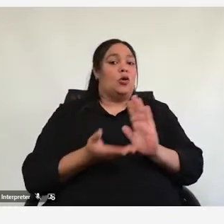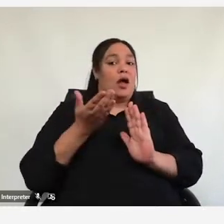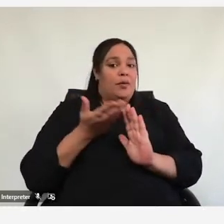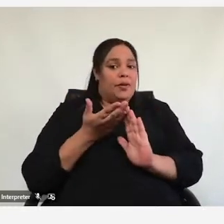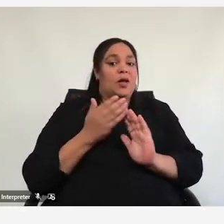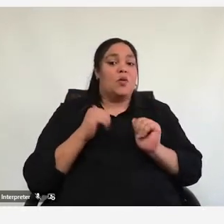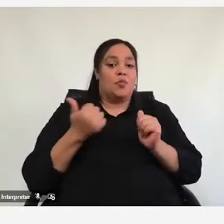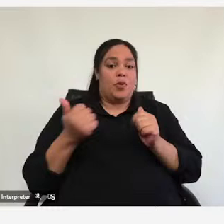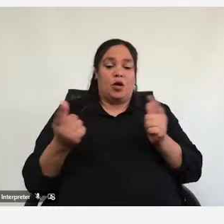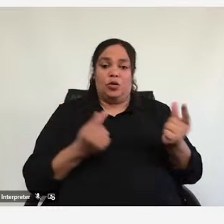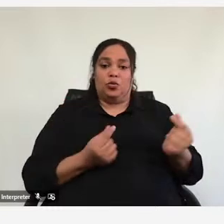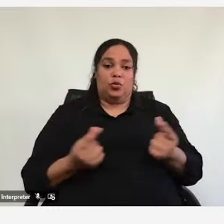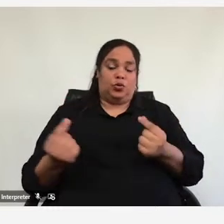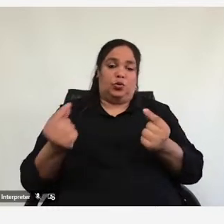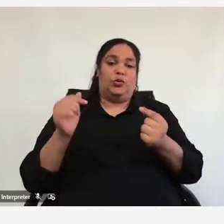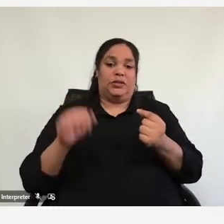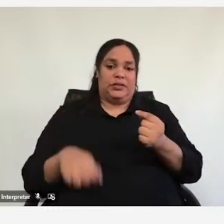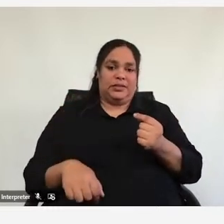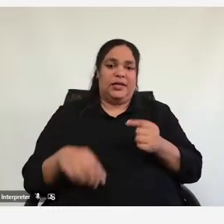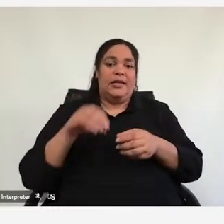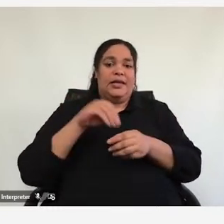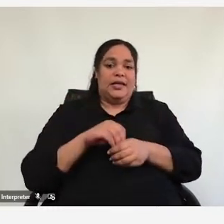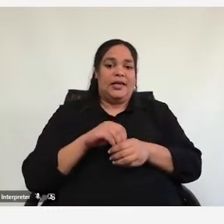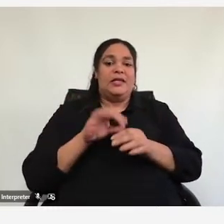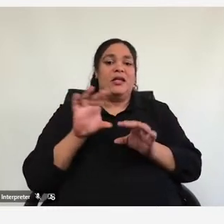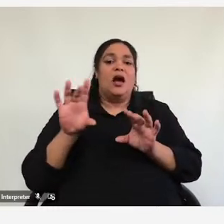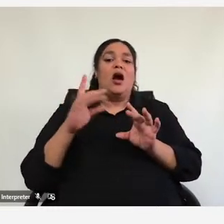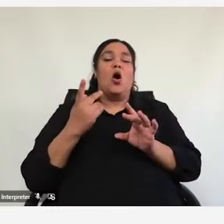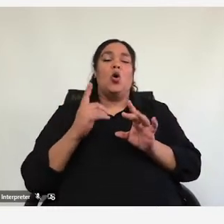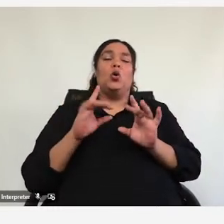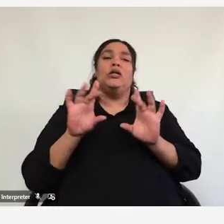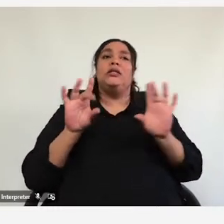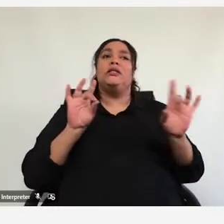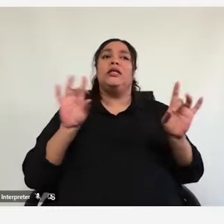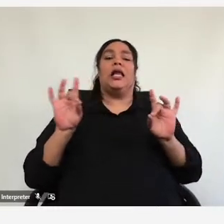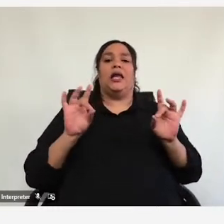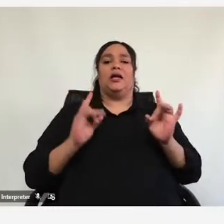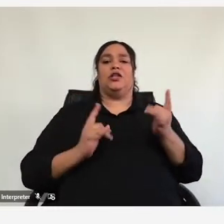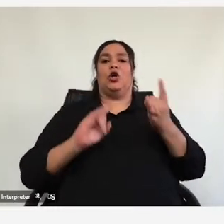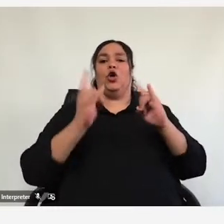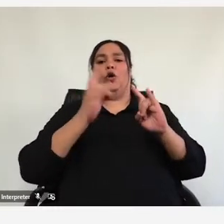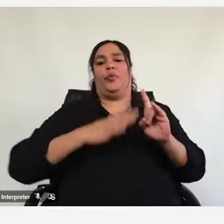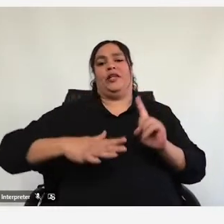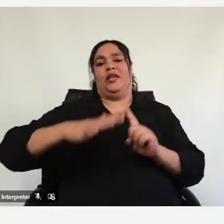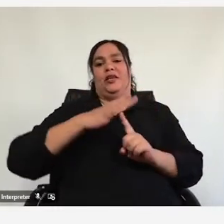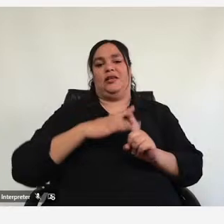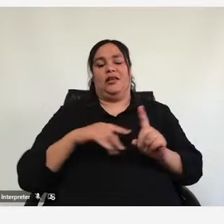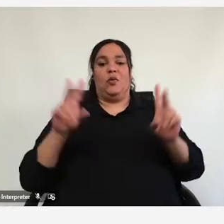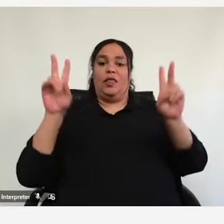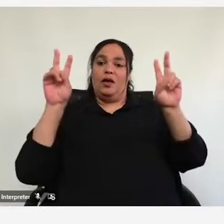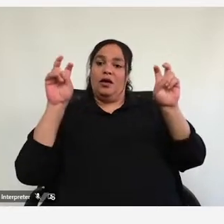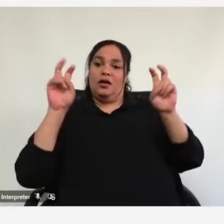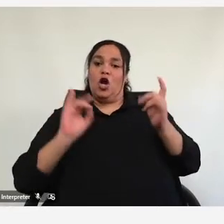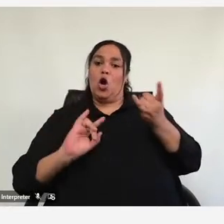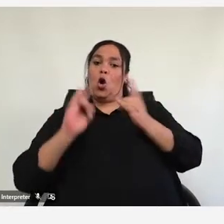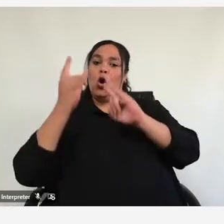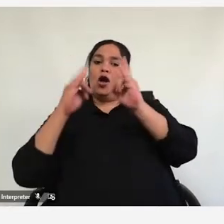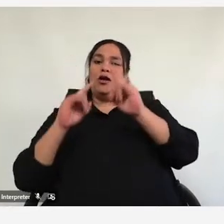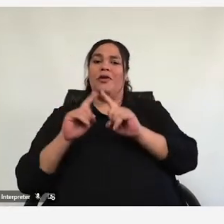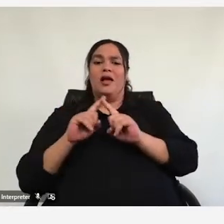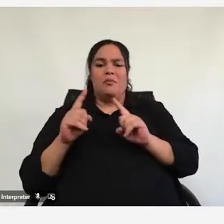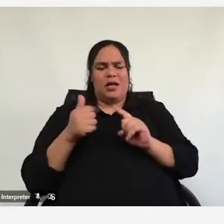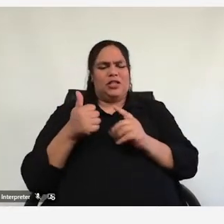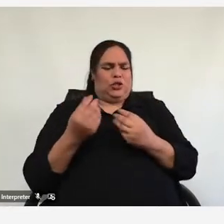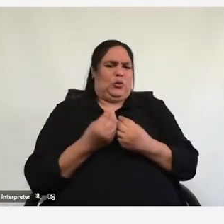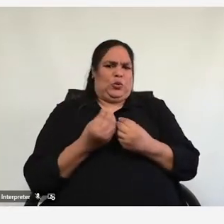well executed in select urban areas with an emphasis on urban. But it's a good thing